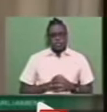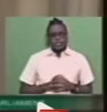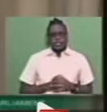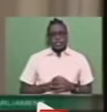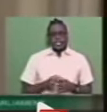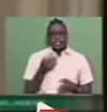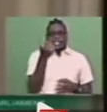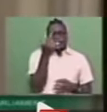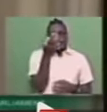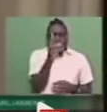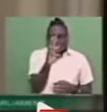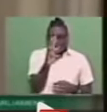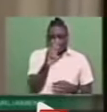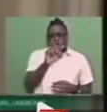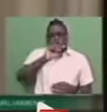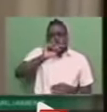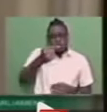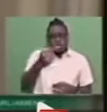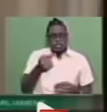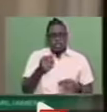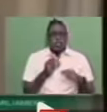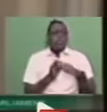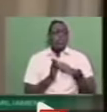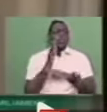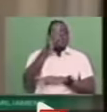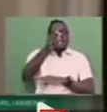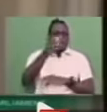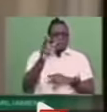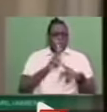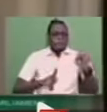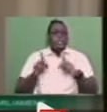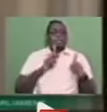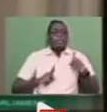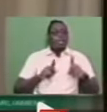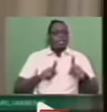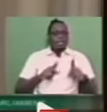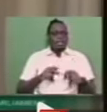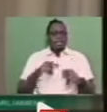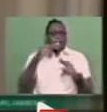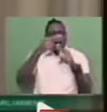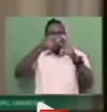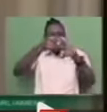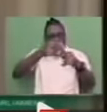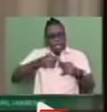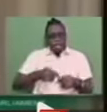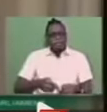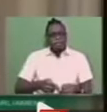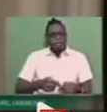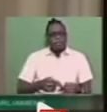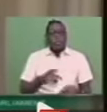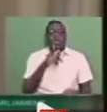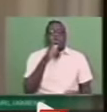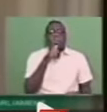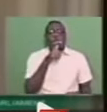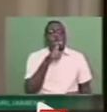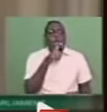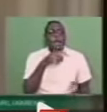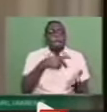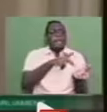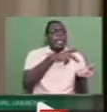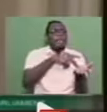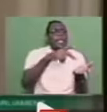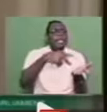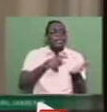516,926 persons on the list of insured contributors. That is to say, meaning that they're employed and they're paying